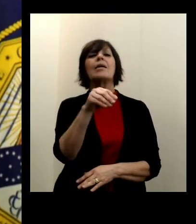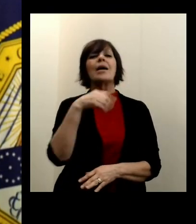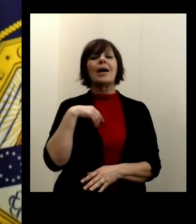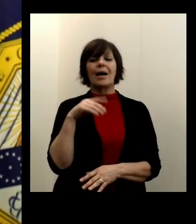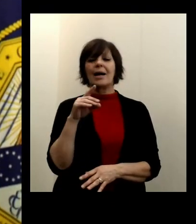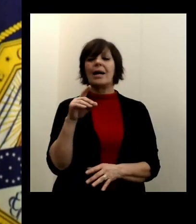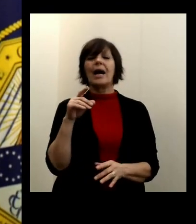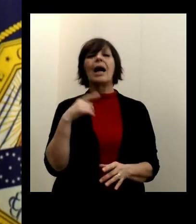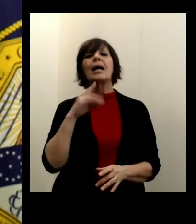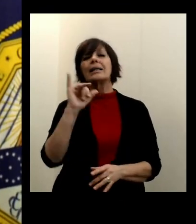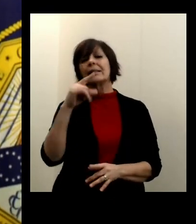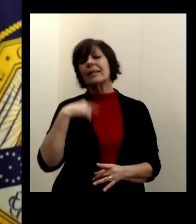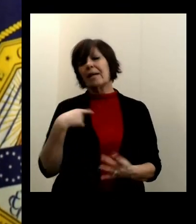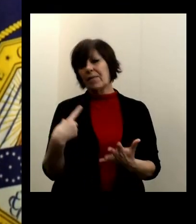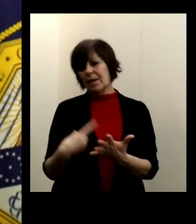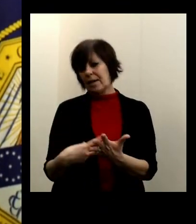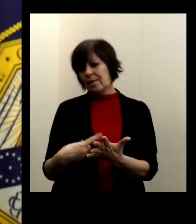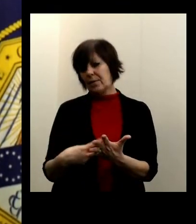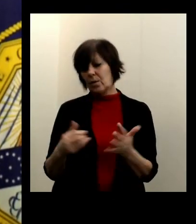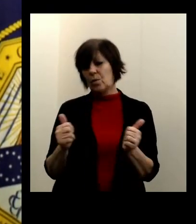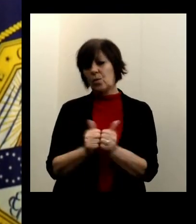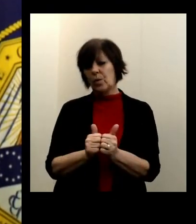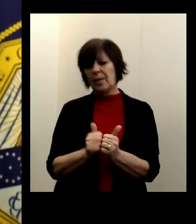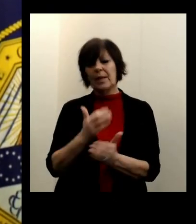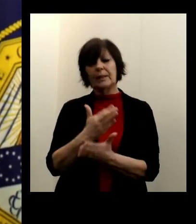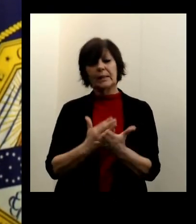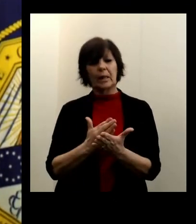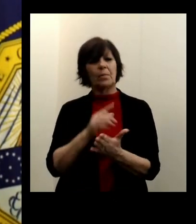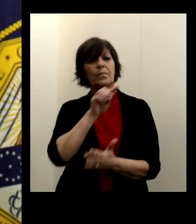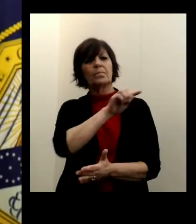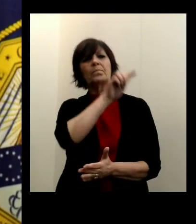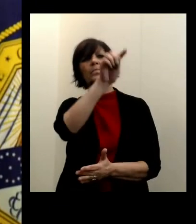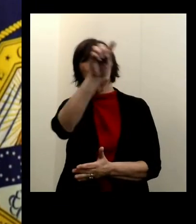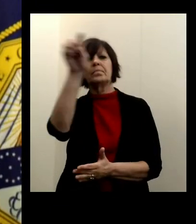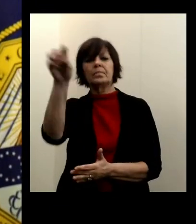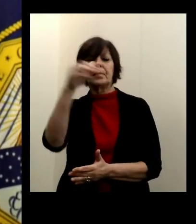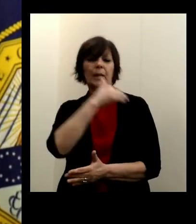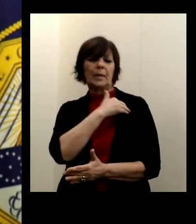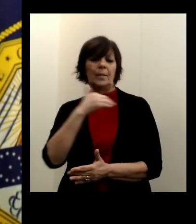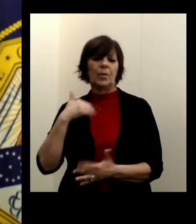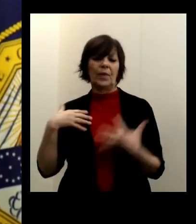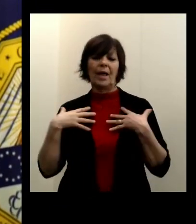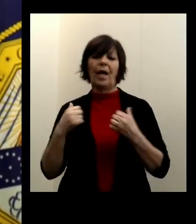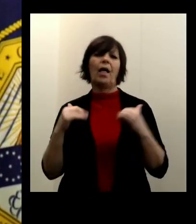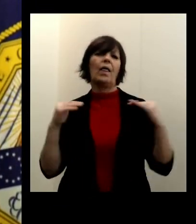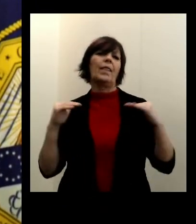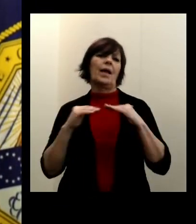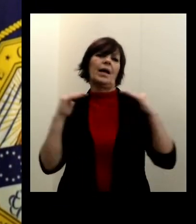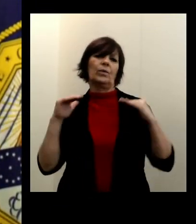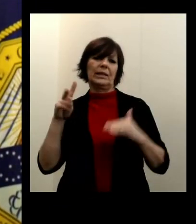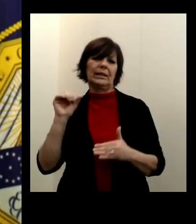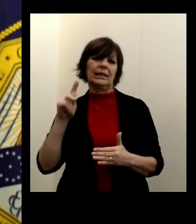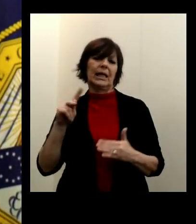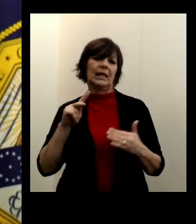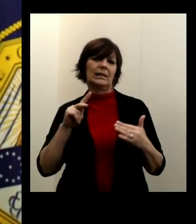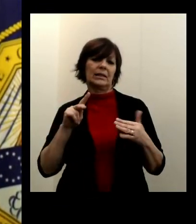week earlier a conversation with some of the key members of the Health Equity Task Force, the Ignite Health Equity